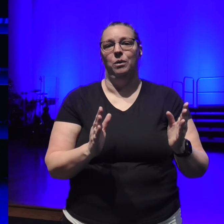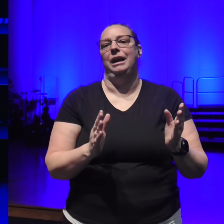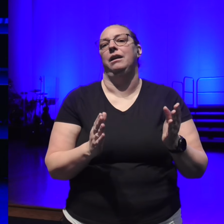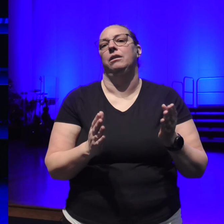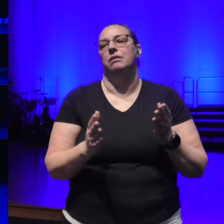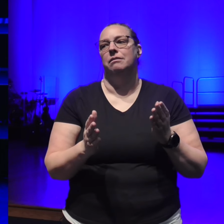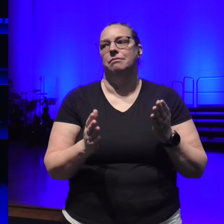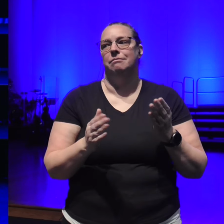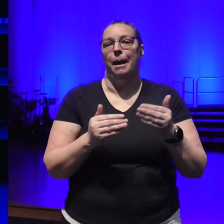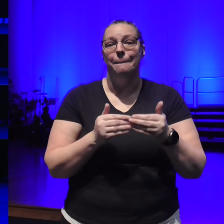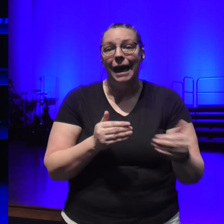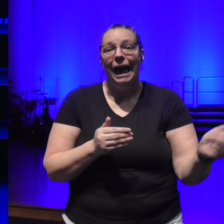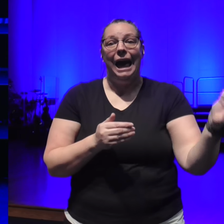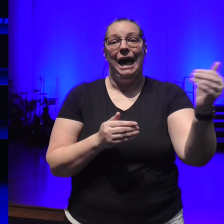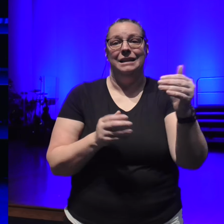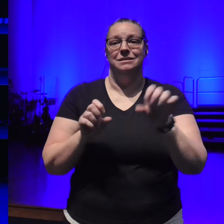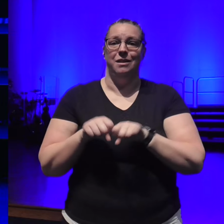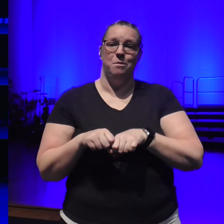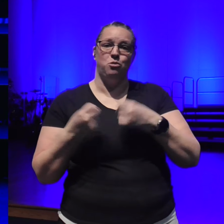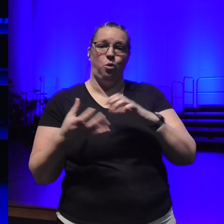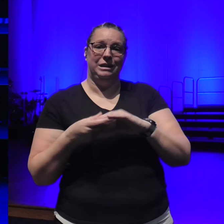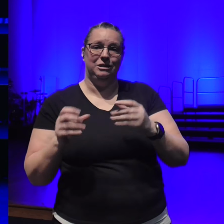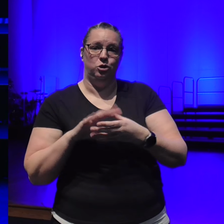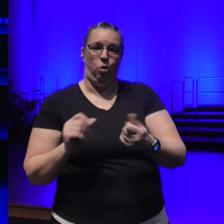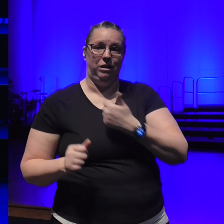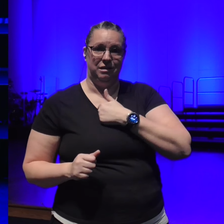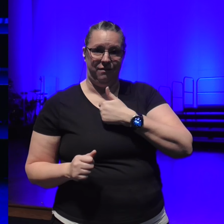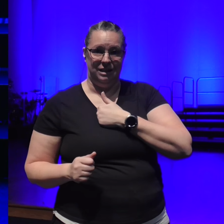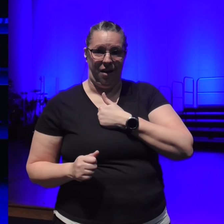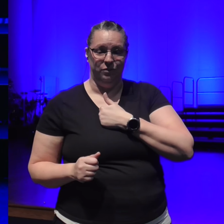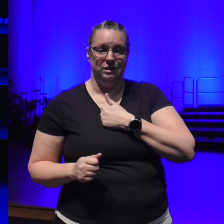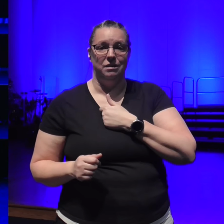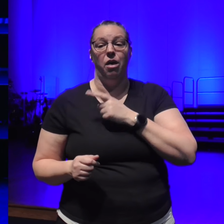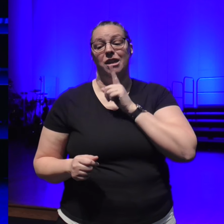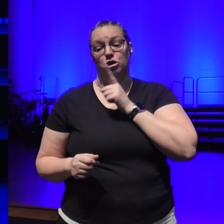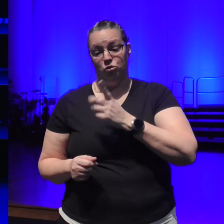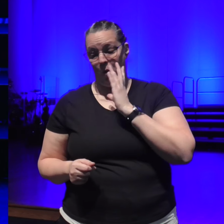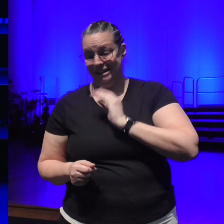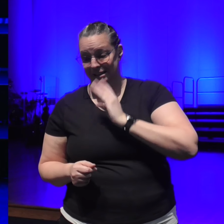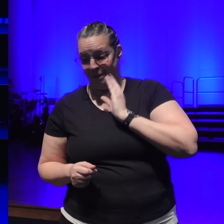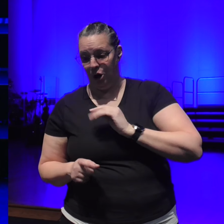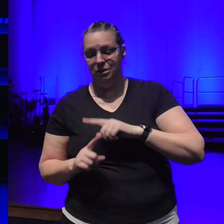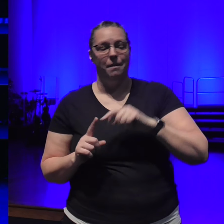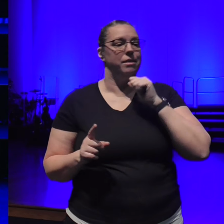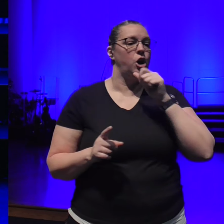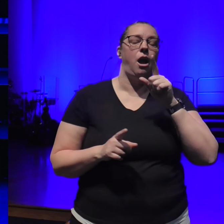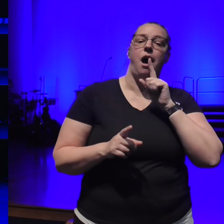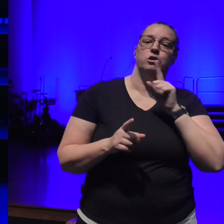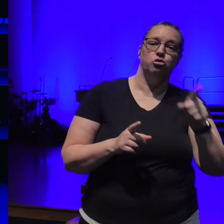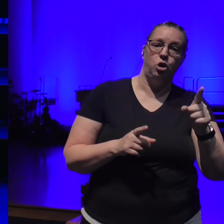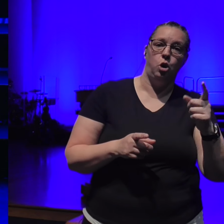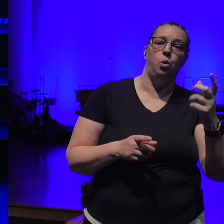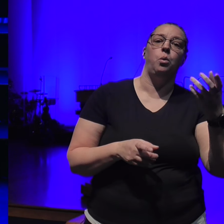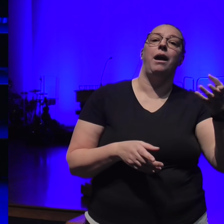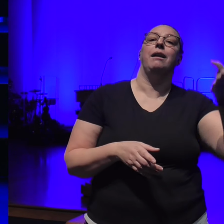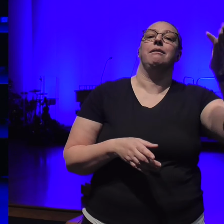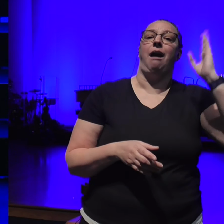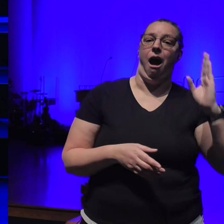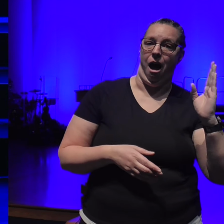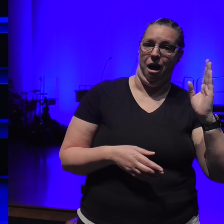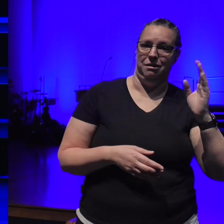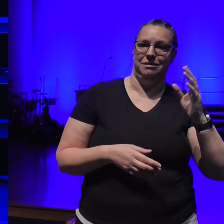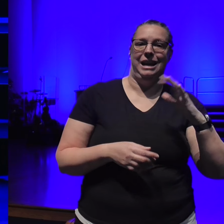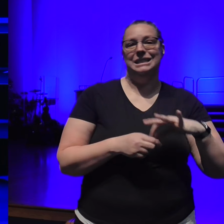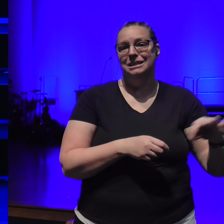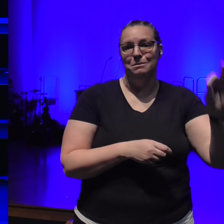tell ourselves, which are true to our experience, but they're not true in God. They're not true in spirit. They're not true in capital L life. In